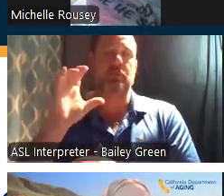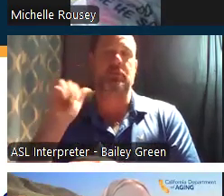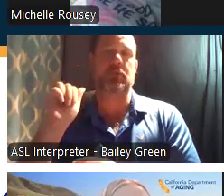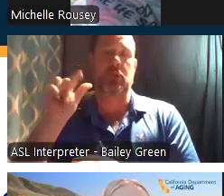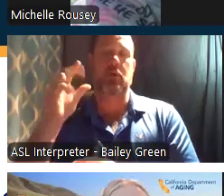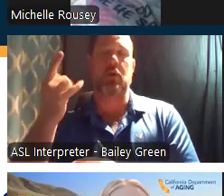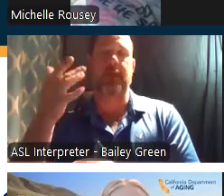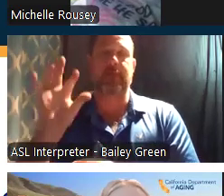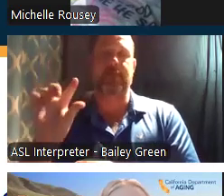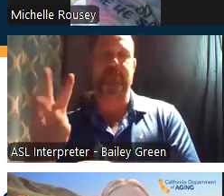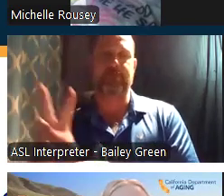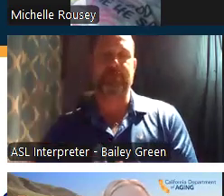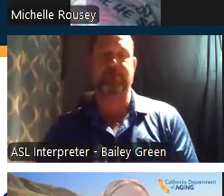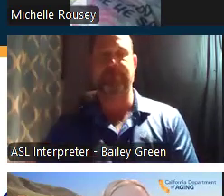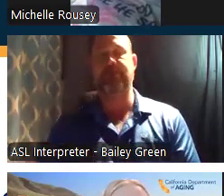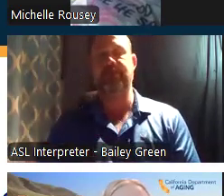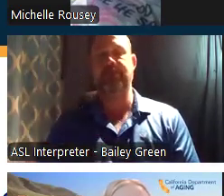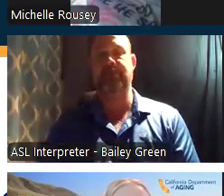engage@aging.ca.gov.